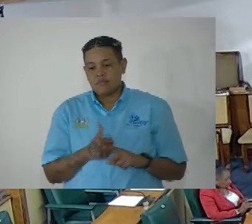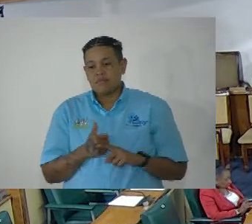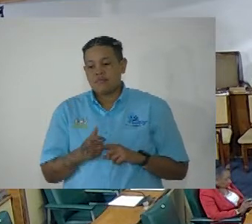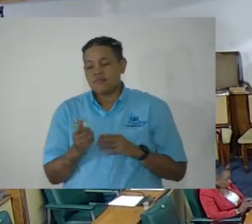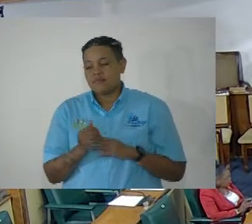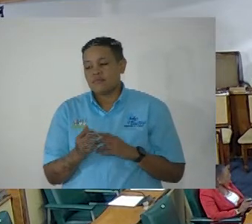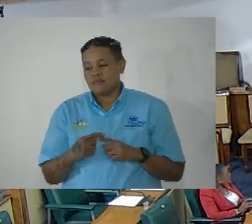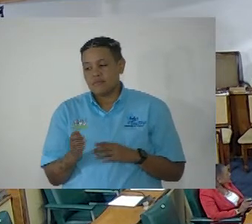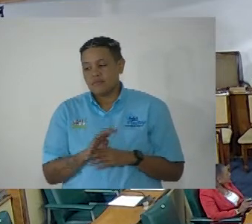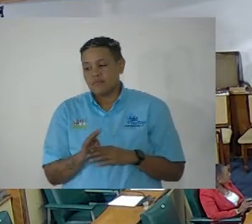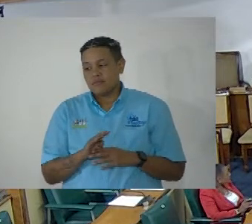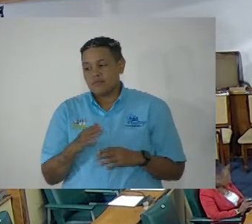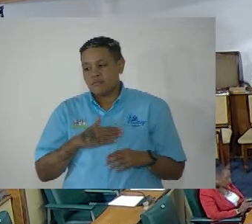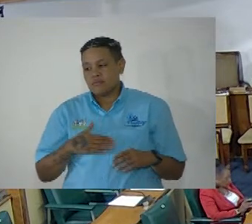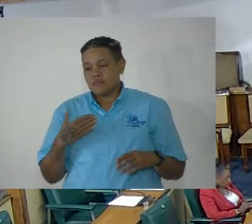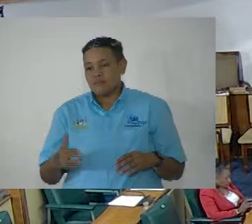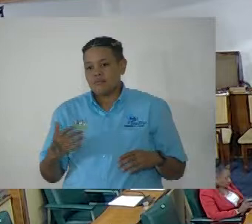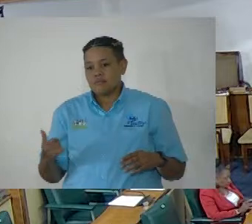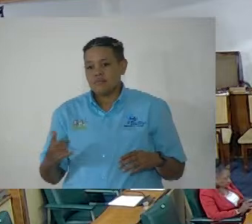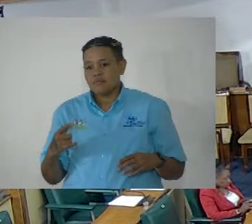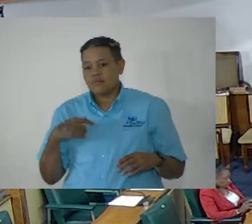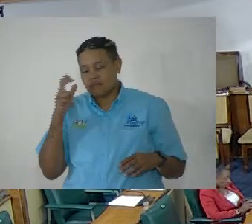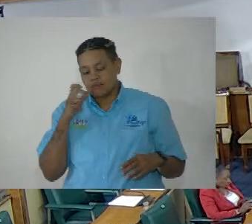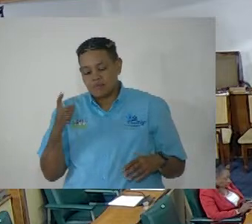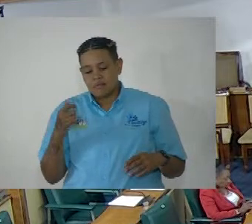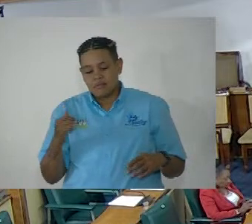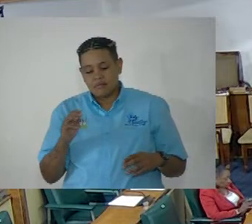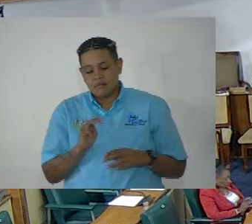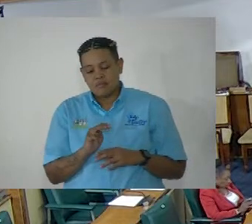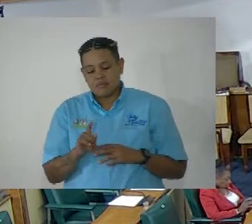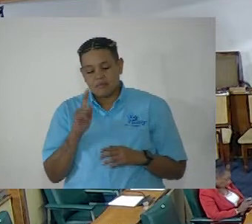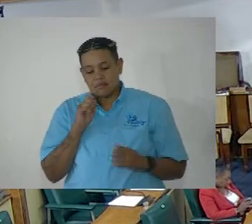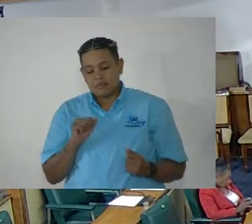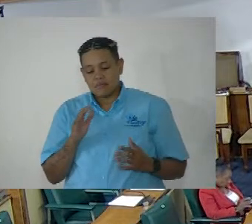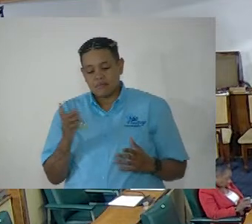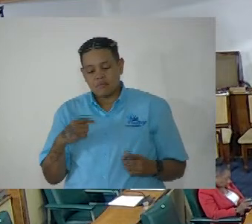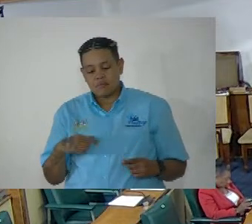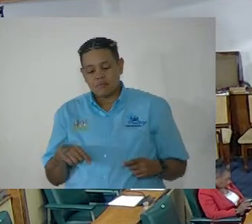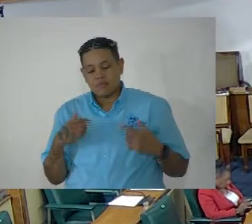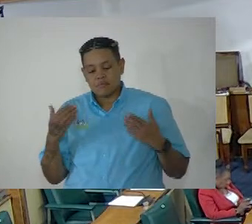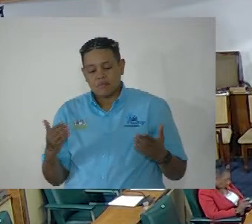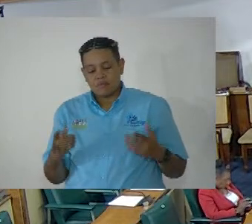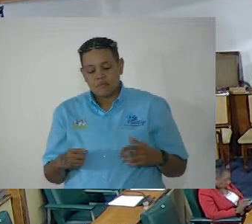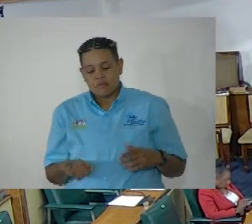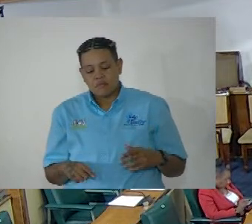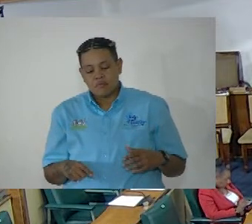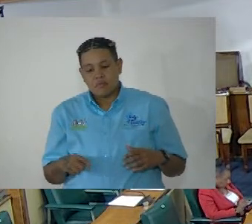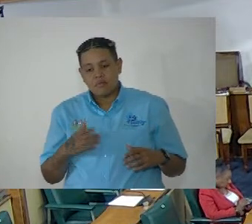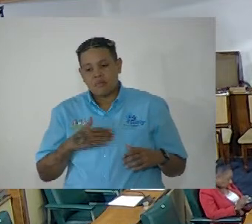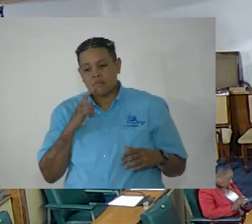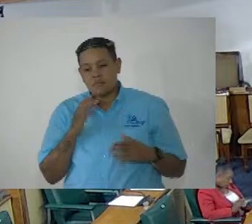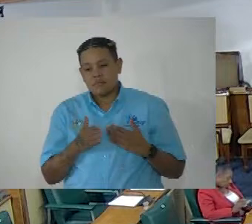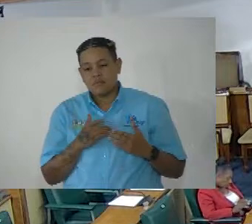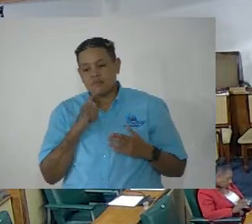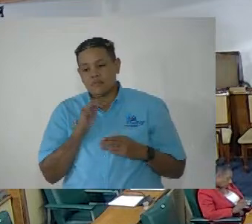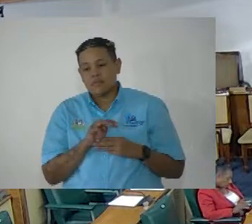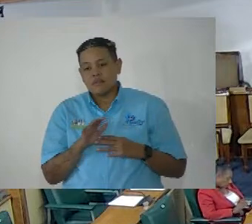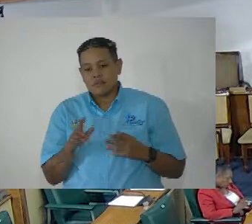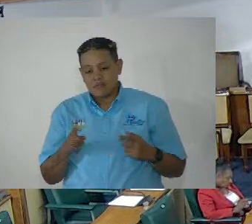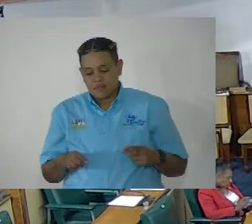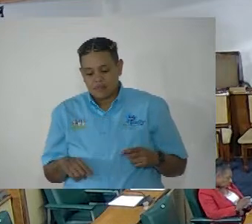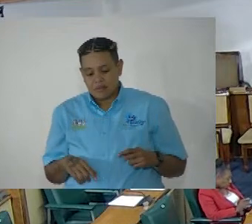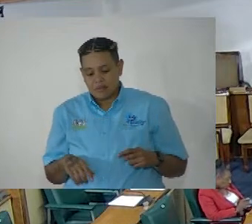of Opposition Business, so I listen while I ask Minister to approach. Yes. Go right ahead, Member Paul. Please be easy on the Minister.